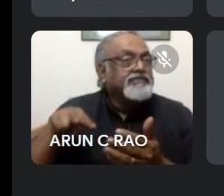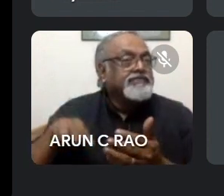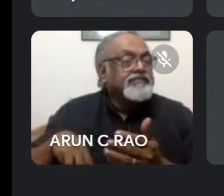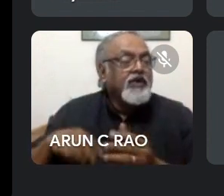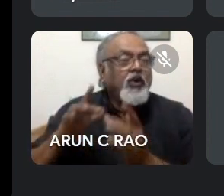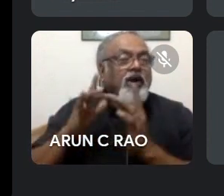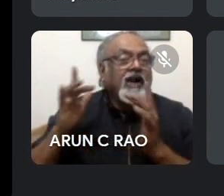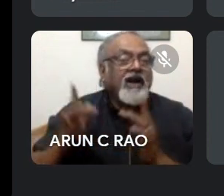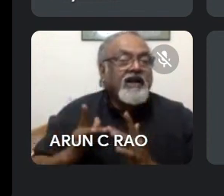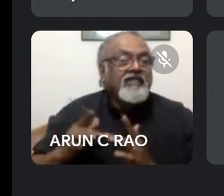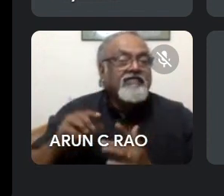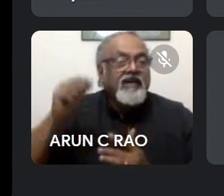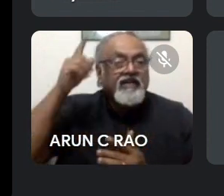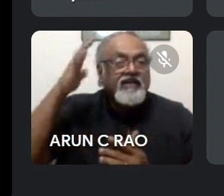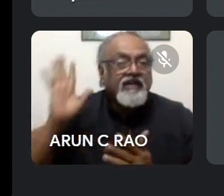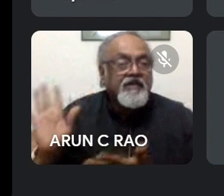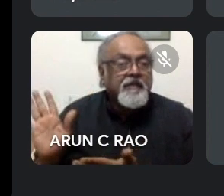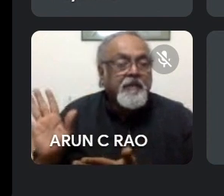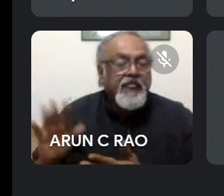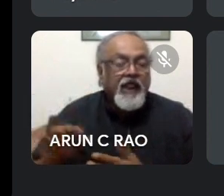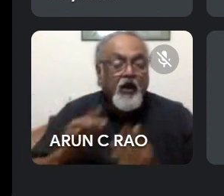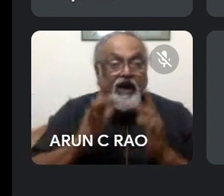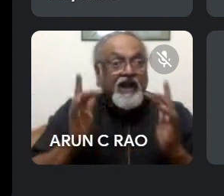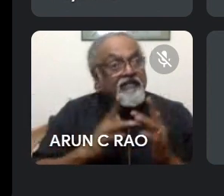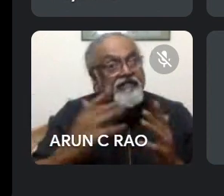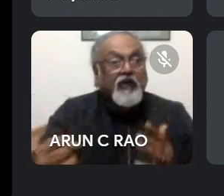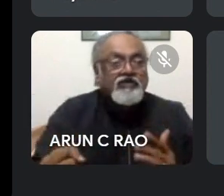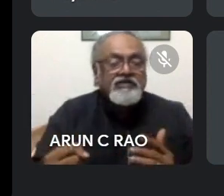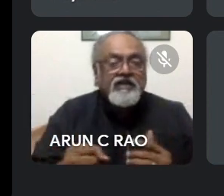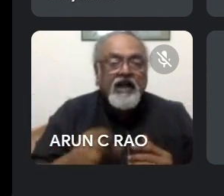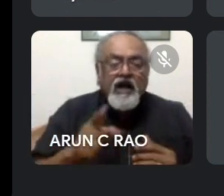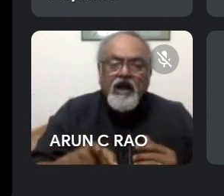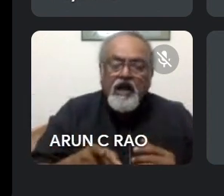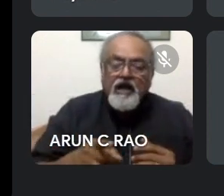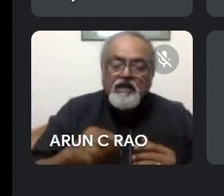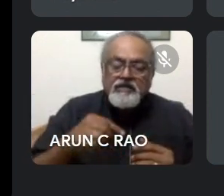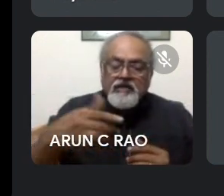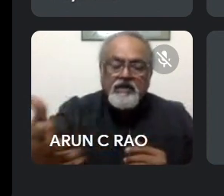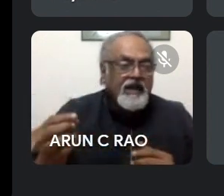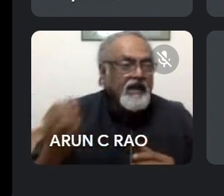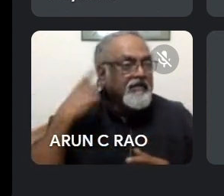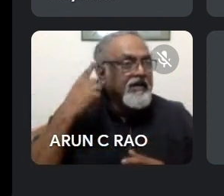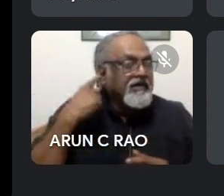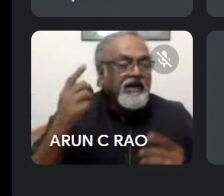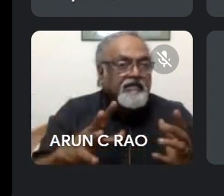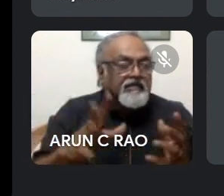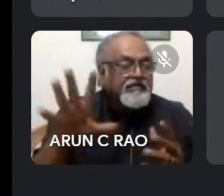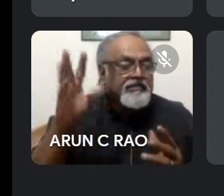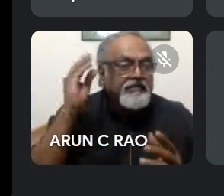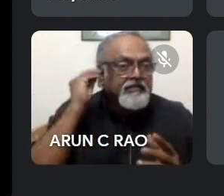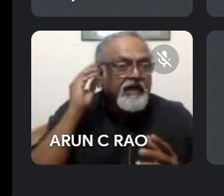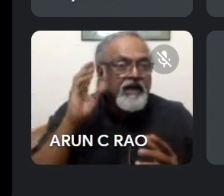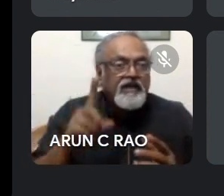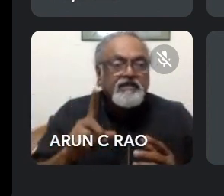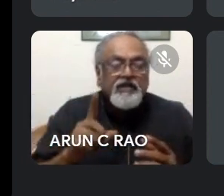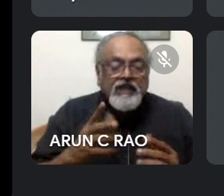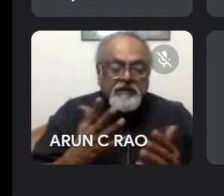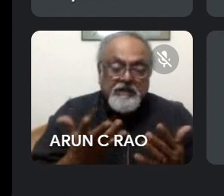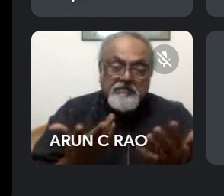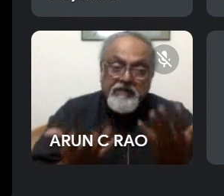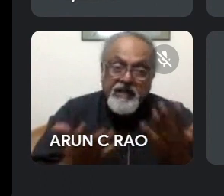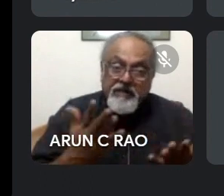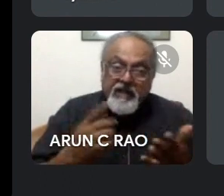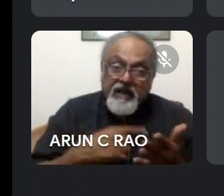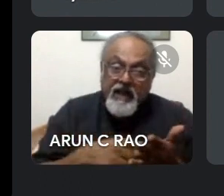are no standards to understand, am I doing it right? you know. Whereas there are so many ways of grading whether a